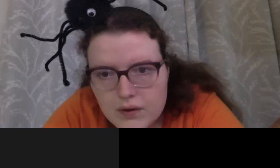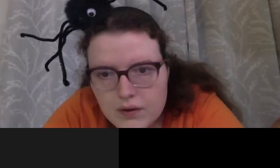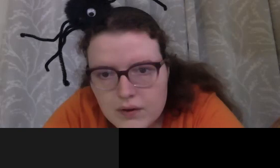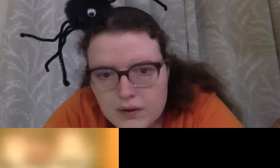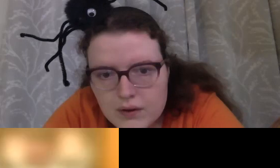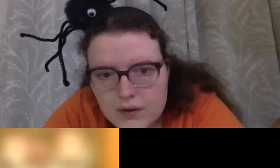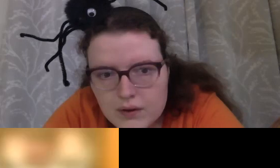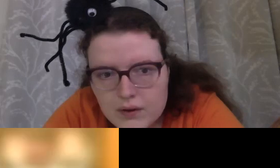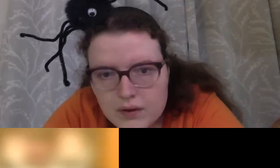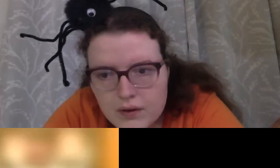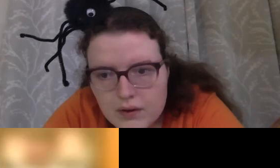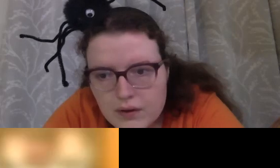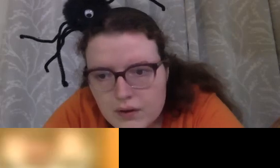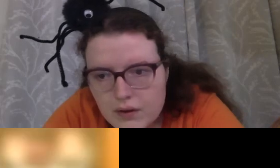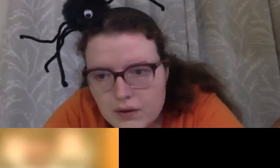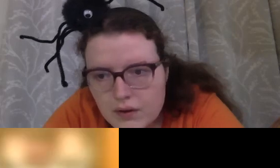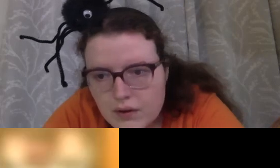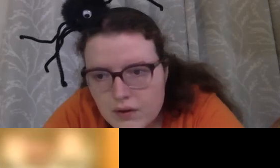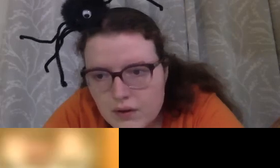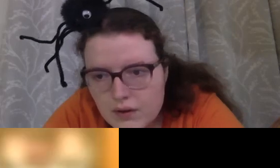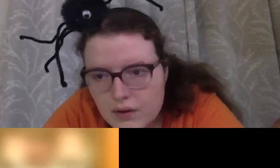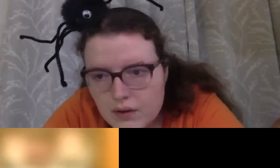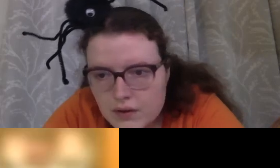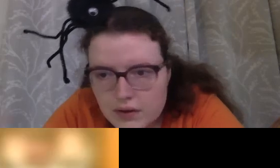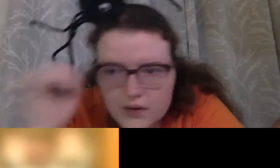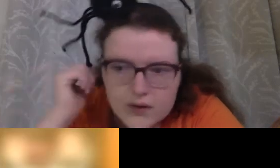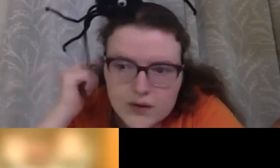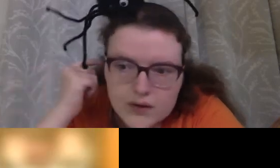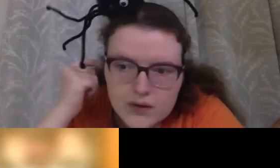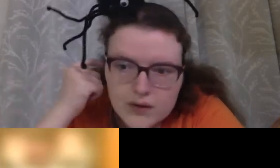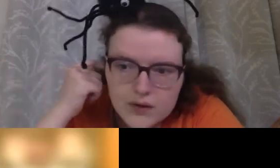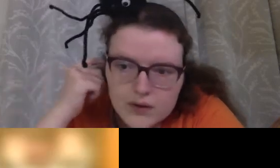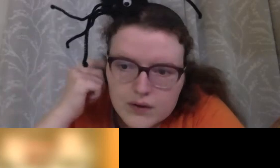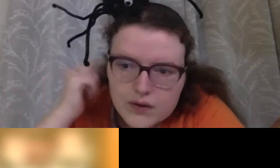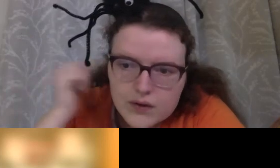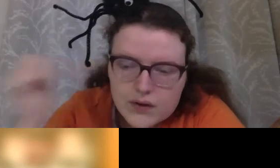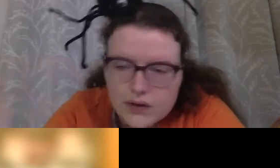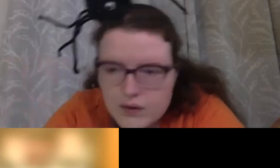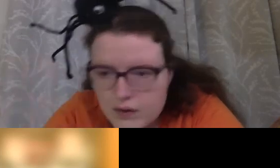I think a direct result of more counselors and, support